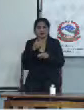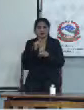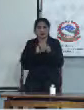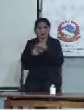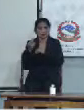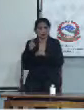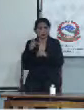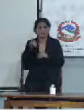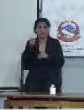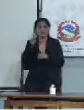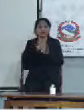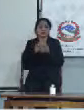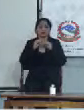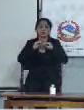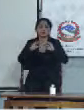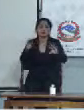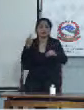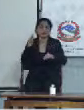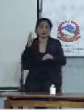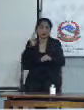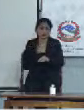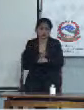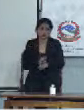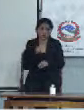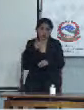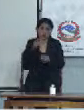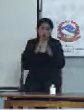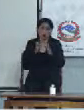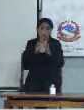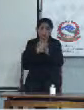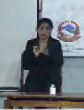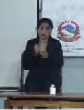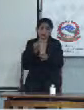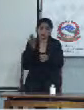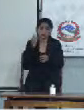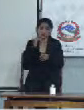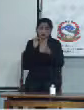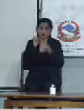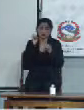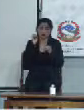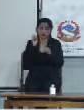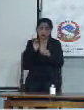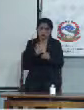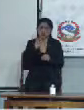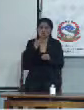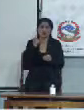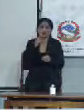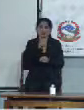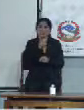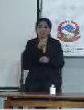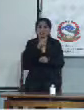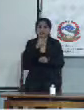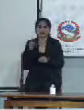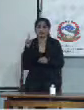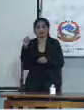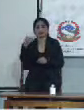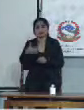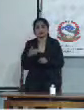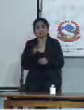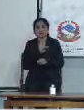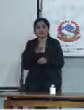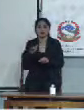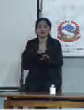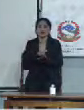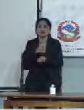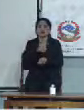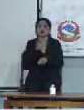from the television, various television channels. So for the students from grade 1 to 10, one or the other way, some materials will be broadcasted